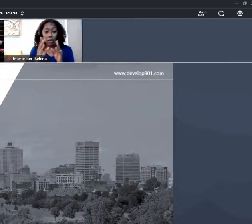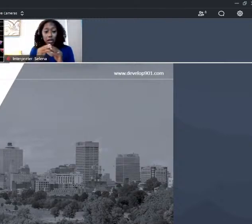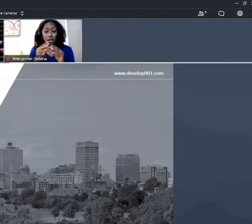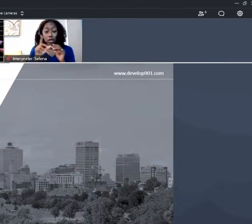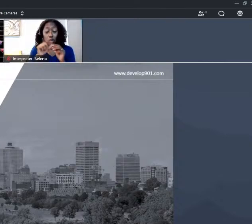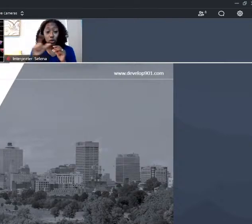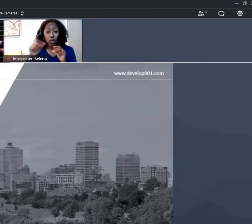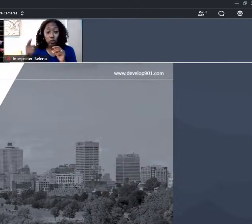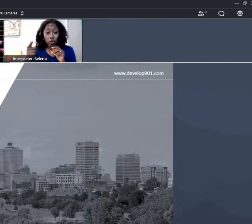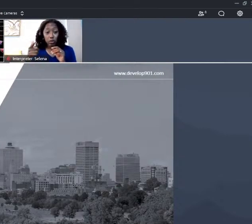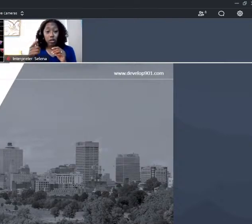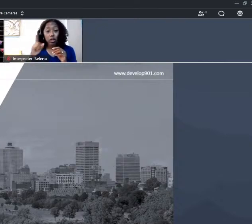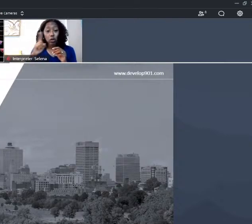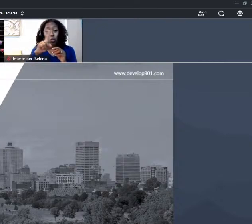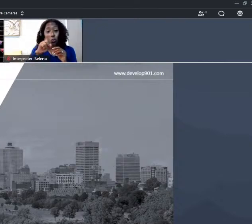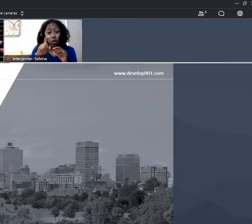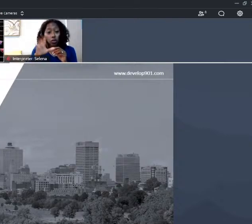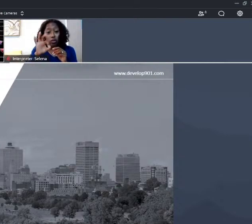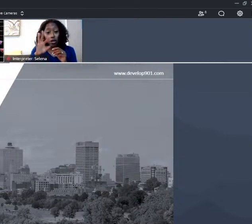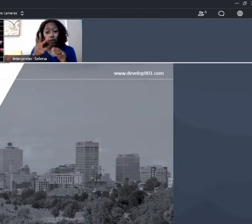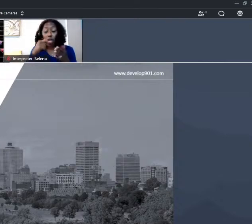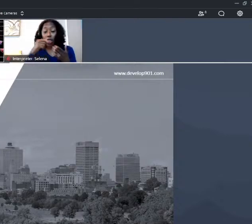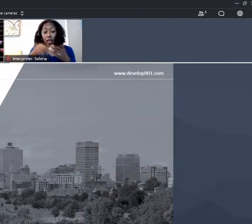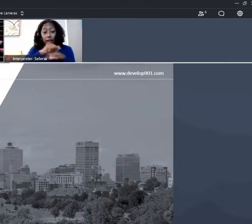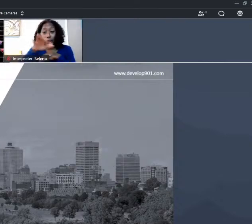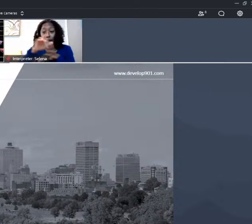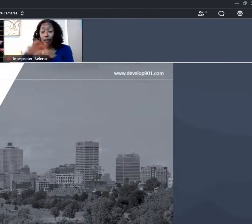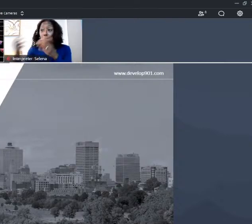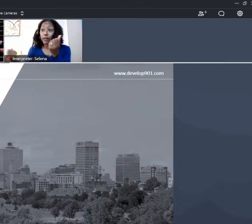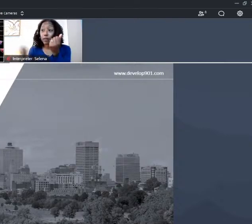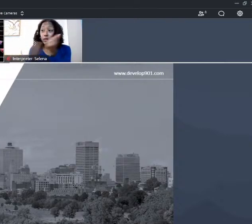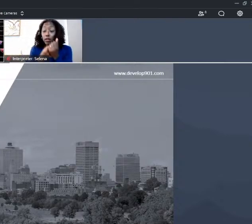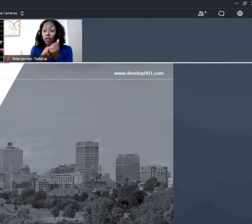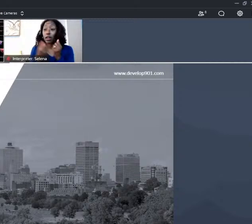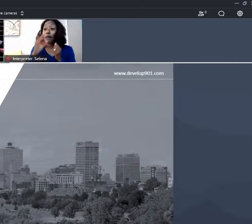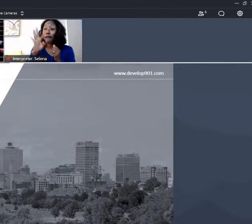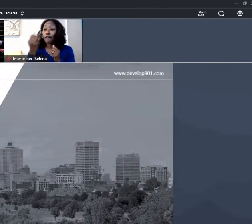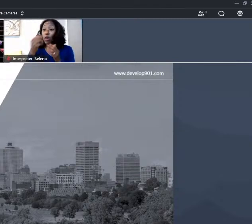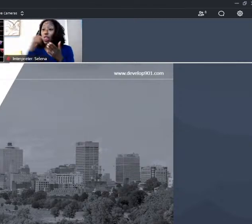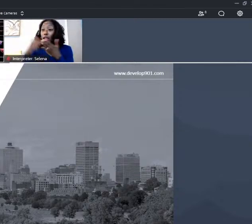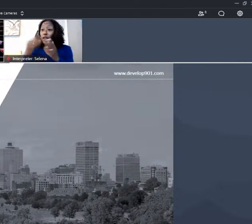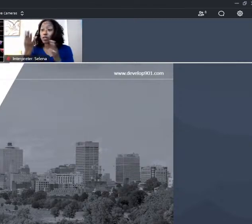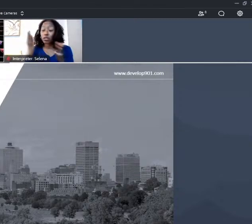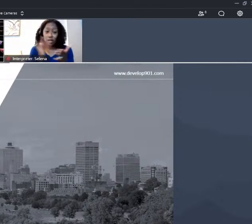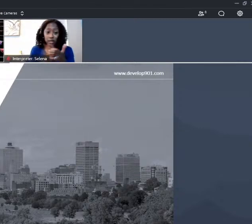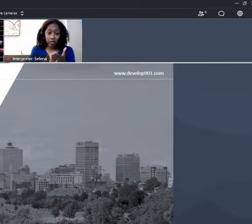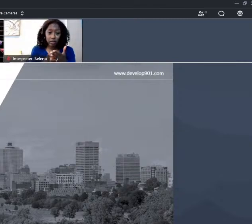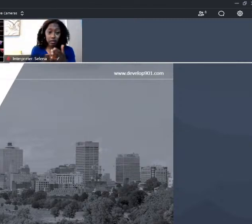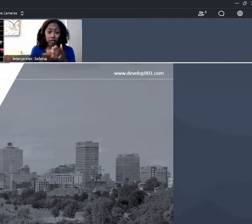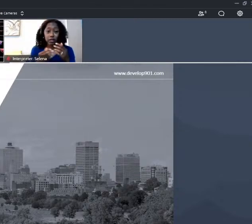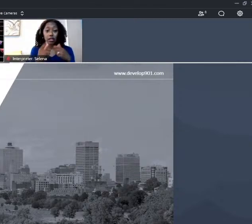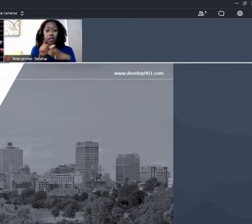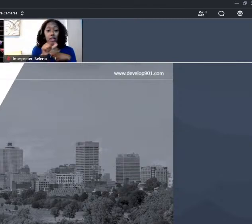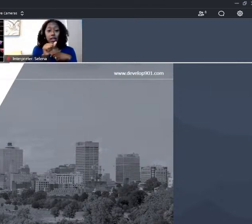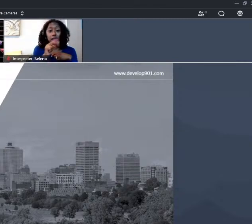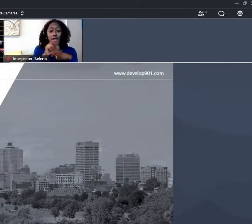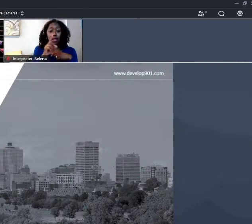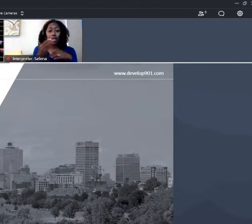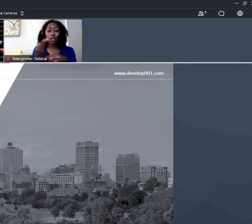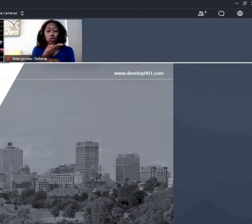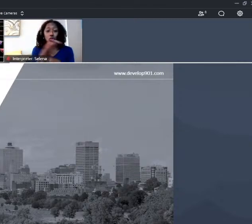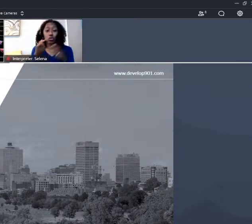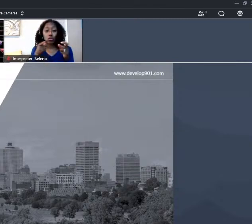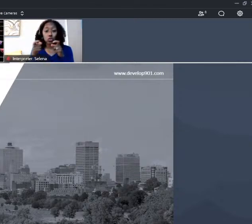2021, 194 letters of support and 14 letters of opposition. For Land Use Control Board,